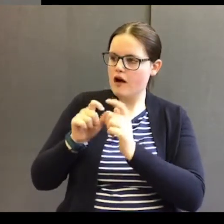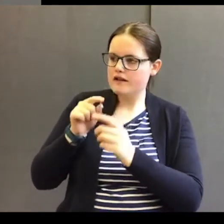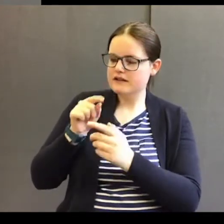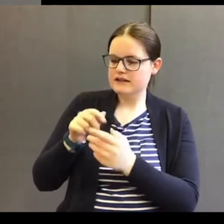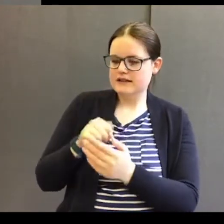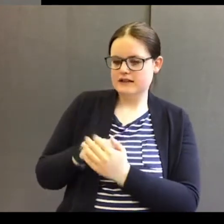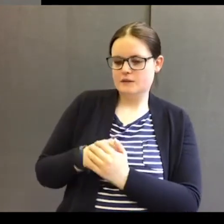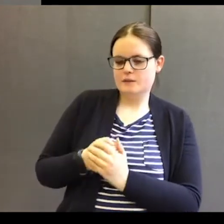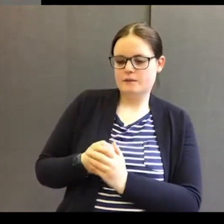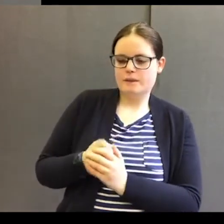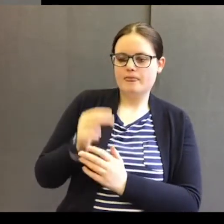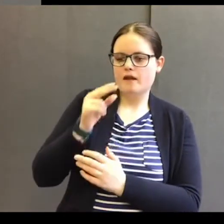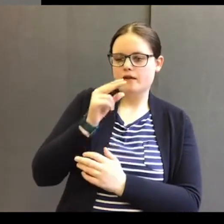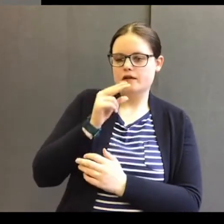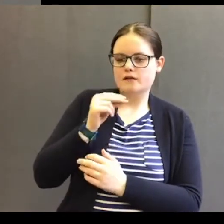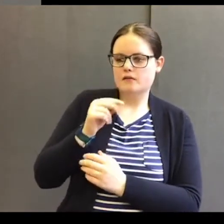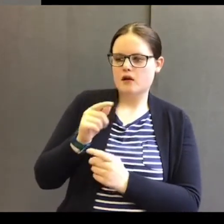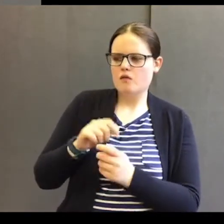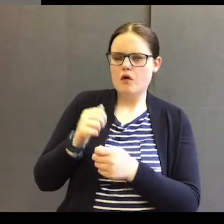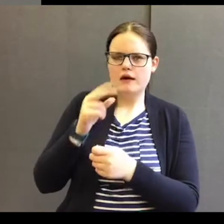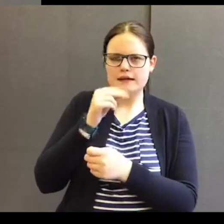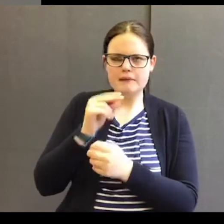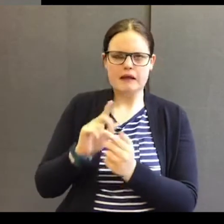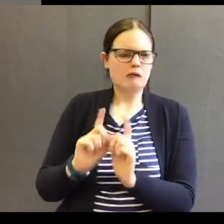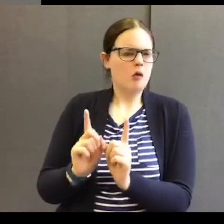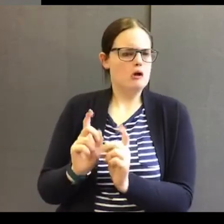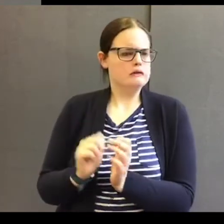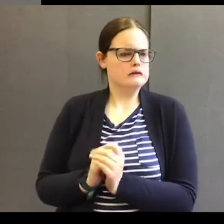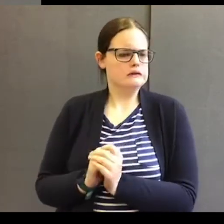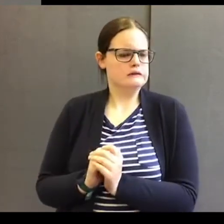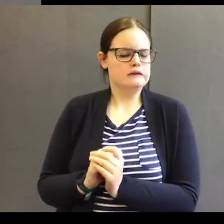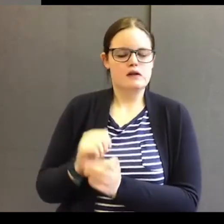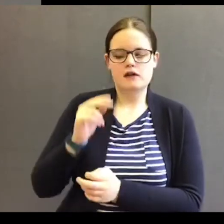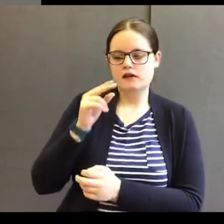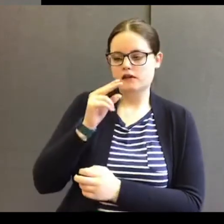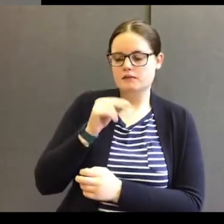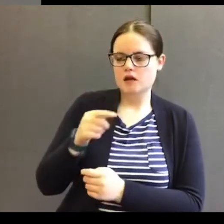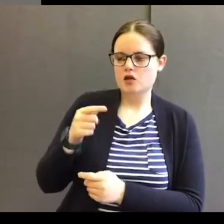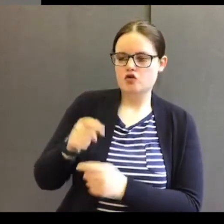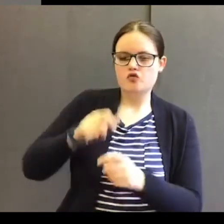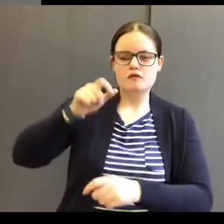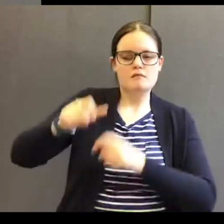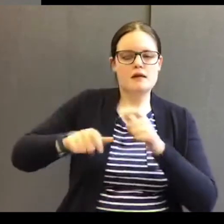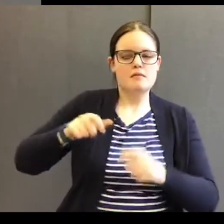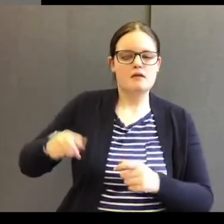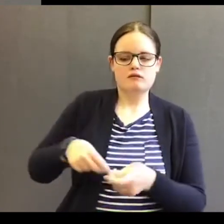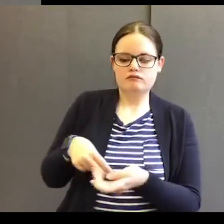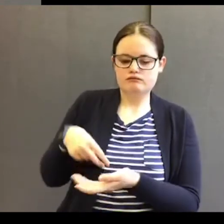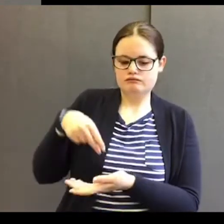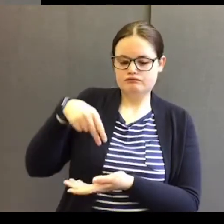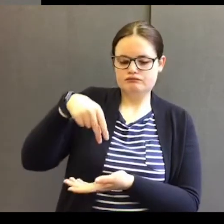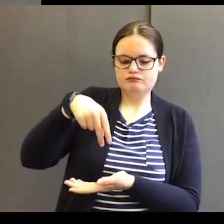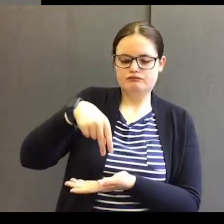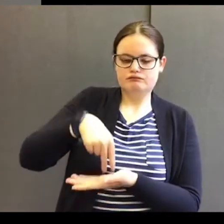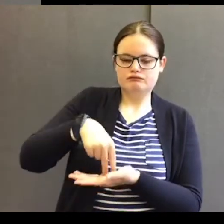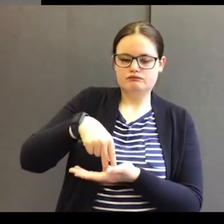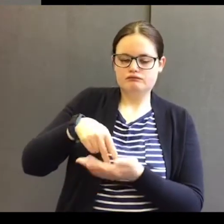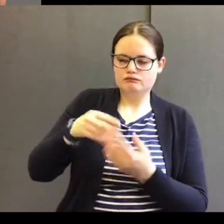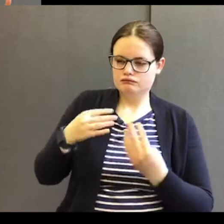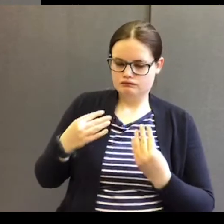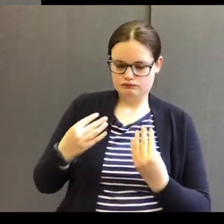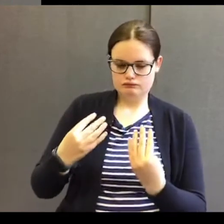wonderful words here. Speak. What were they to speak? Speak to the people. Stand